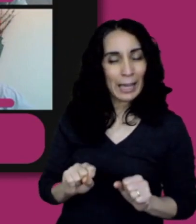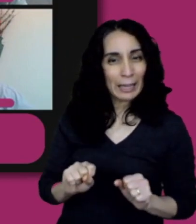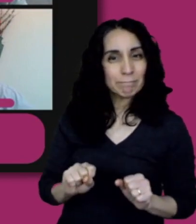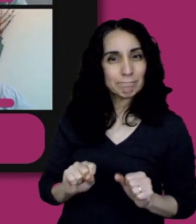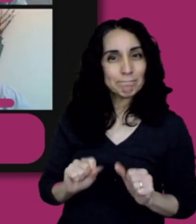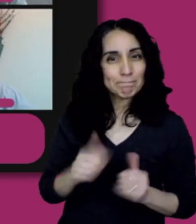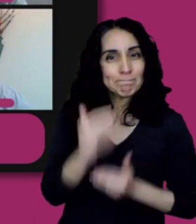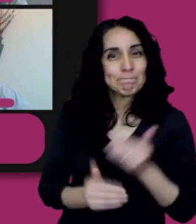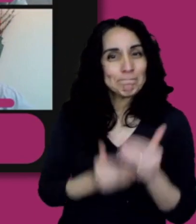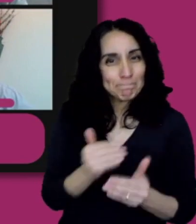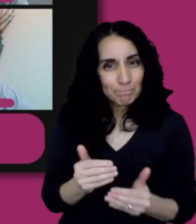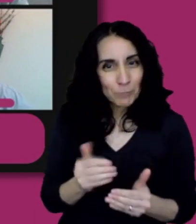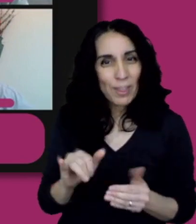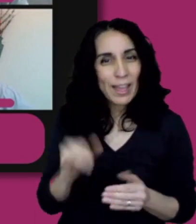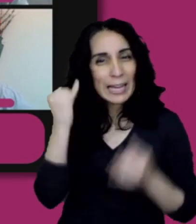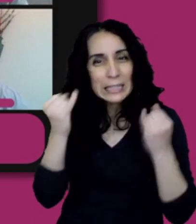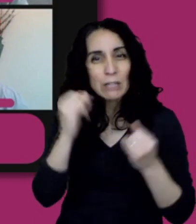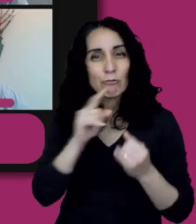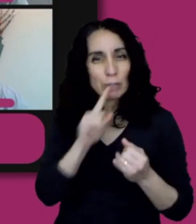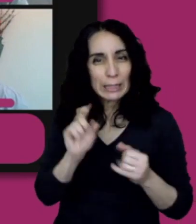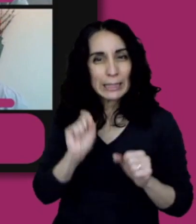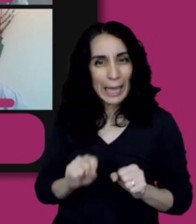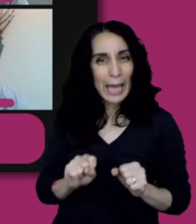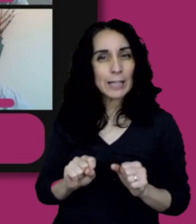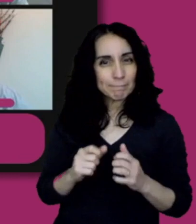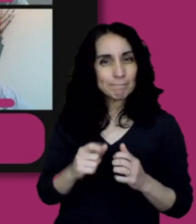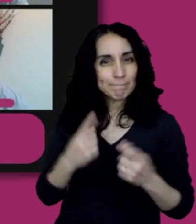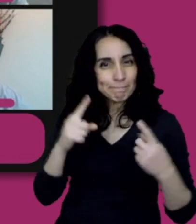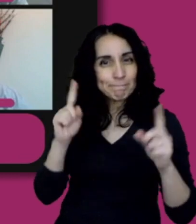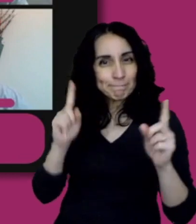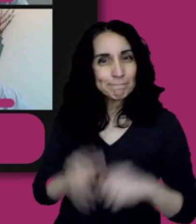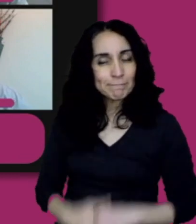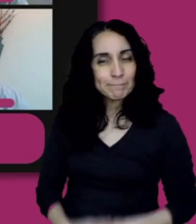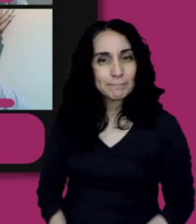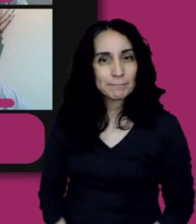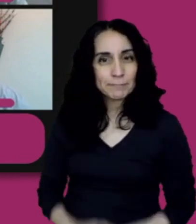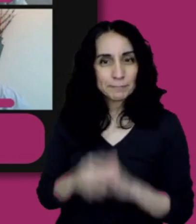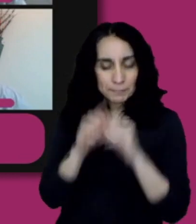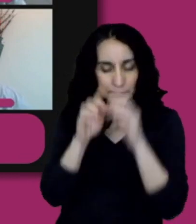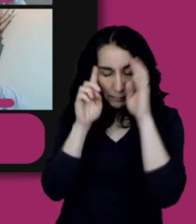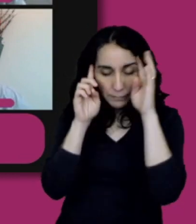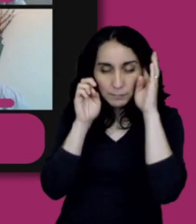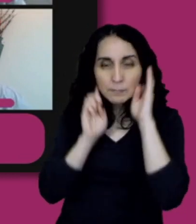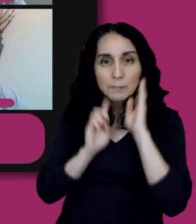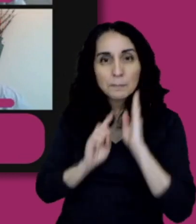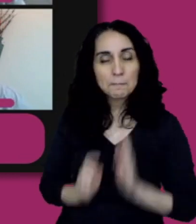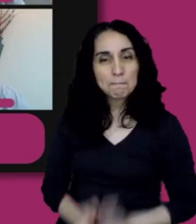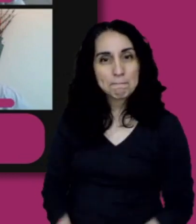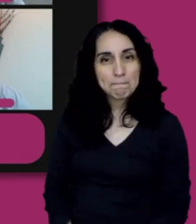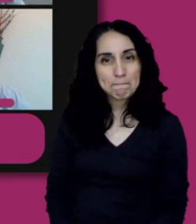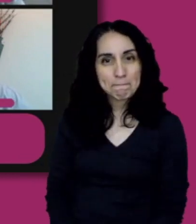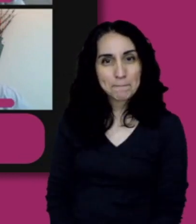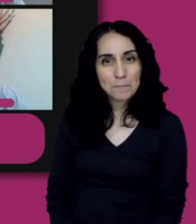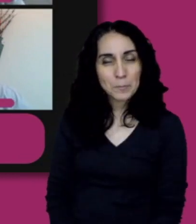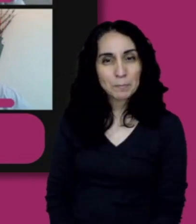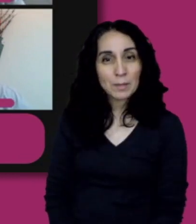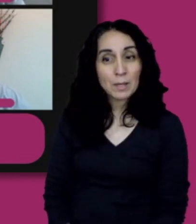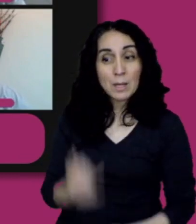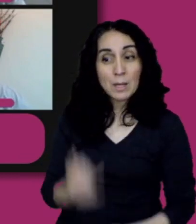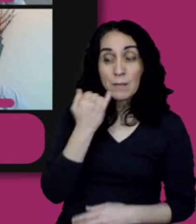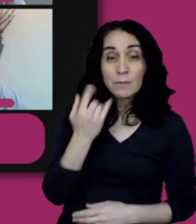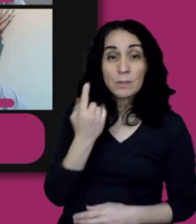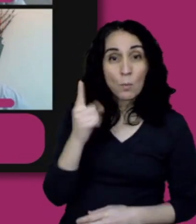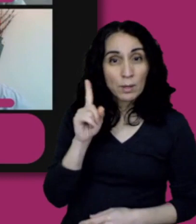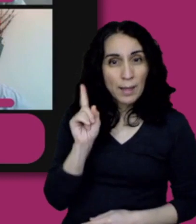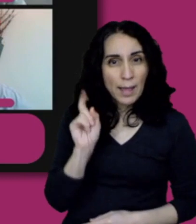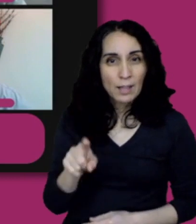whether or not it can actually, or a business idea has legs. If somebody came to you and said, or if I came to you